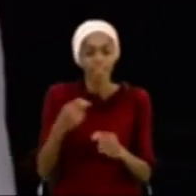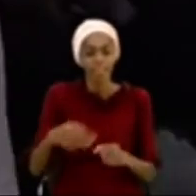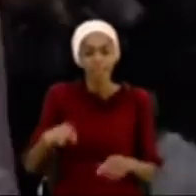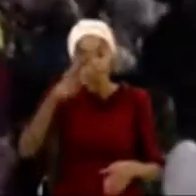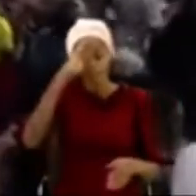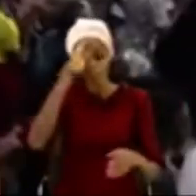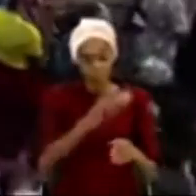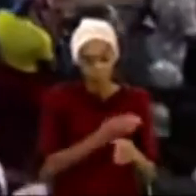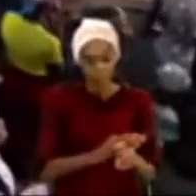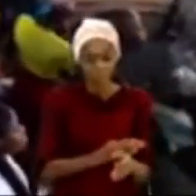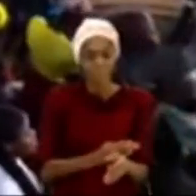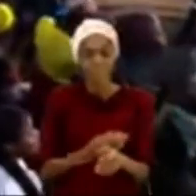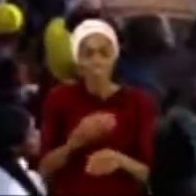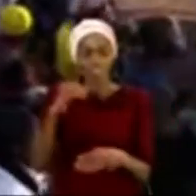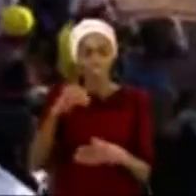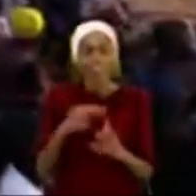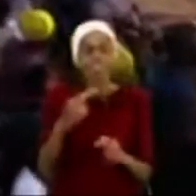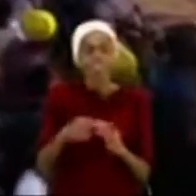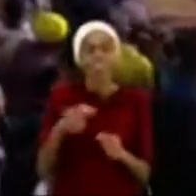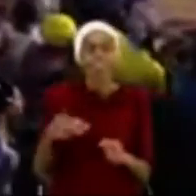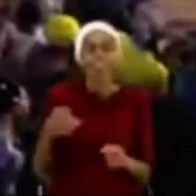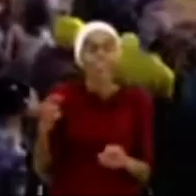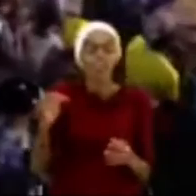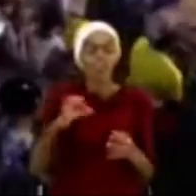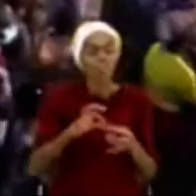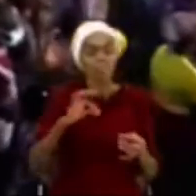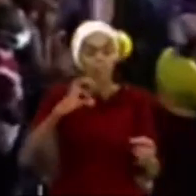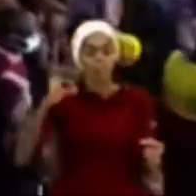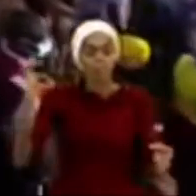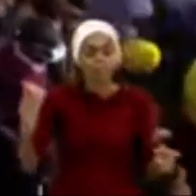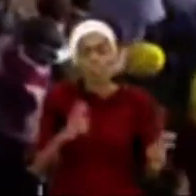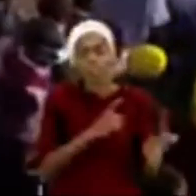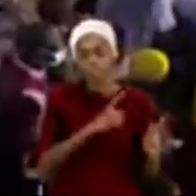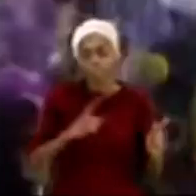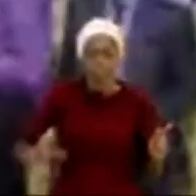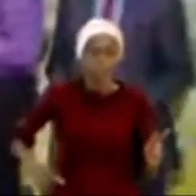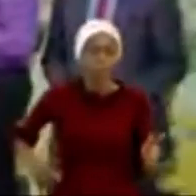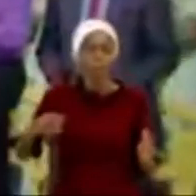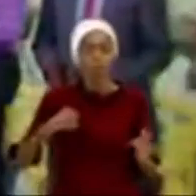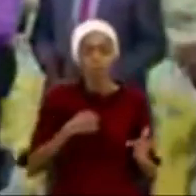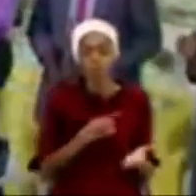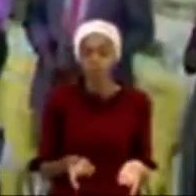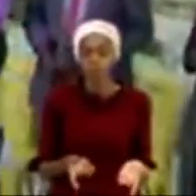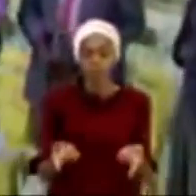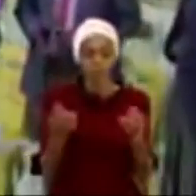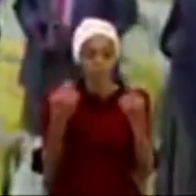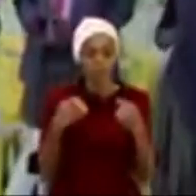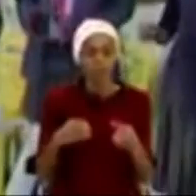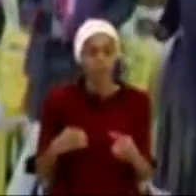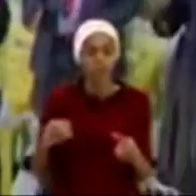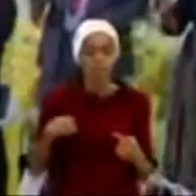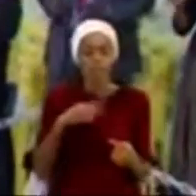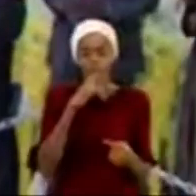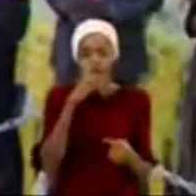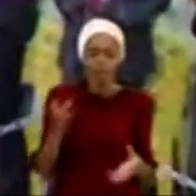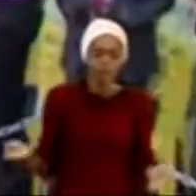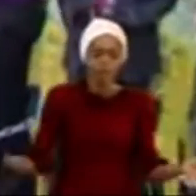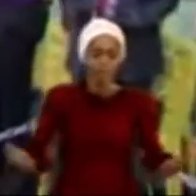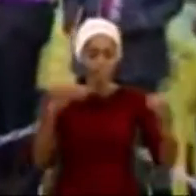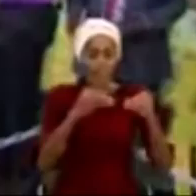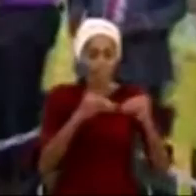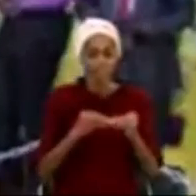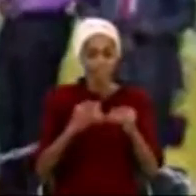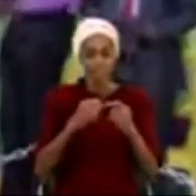Spirit, Lord, we come, we're gathered together to lift up your